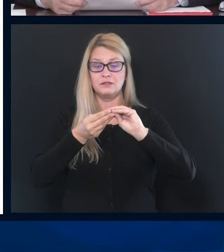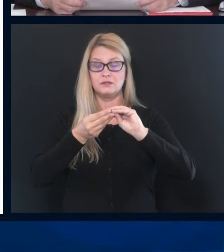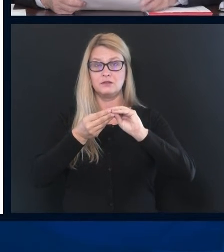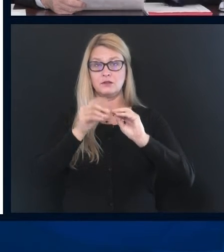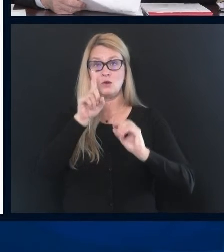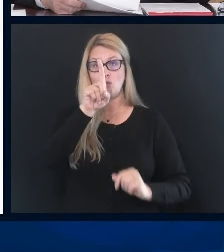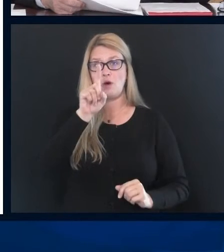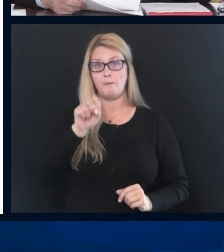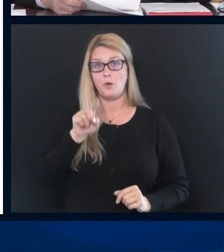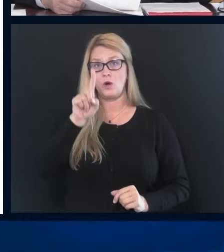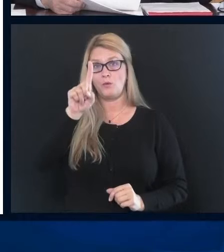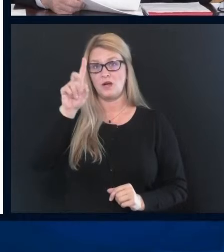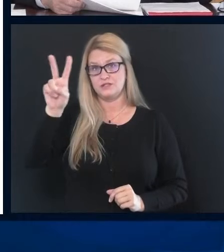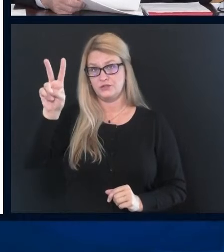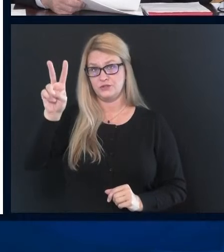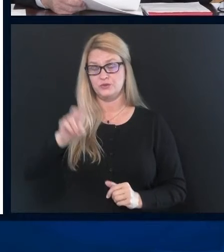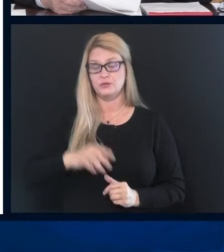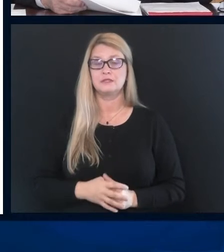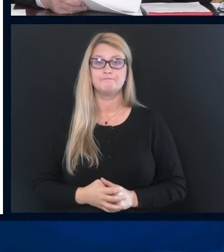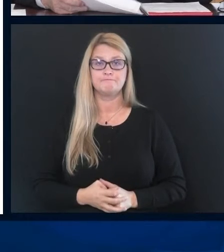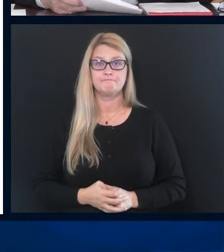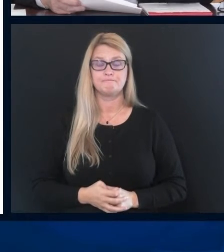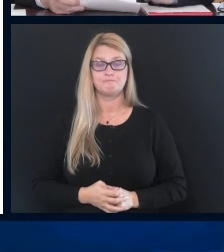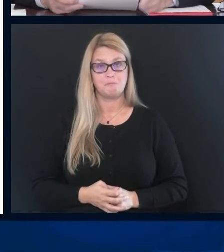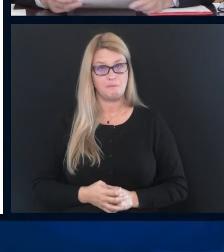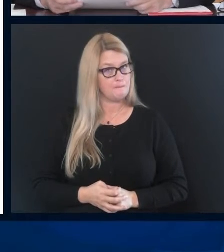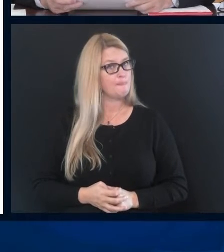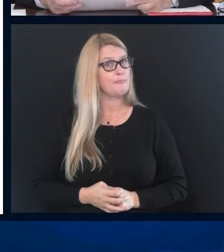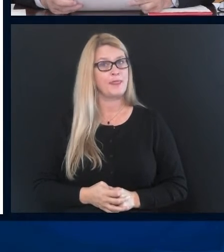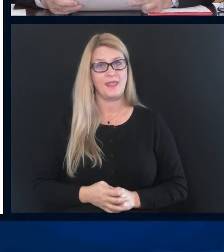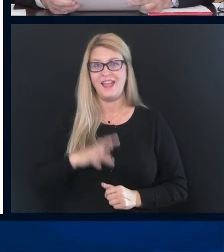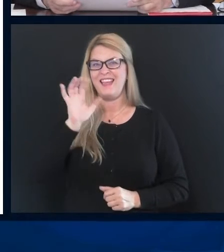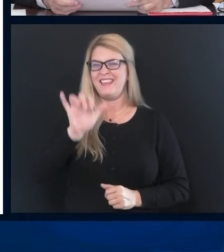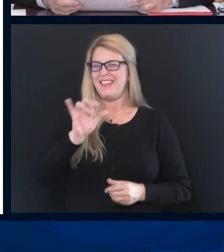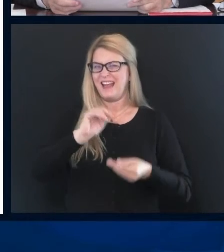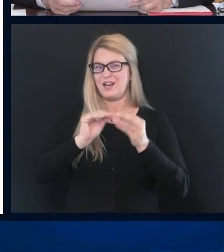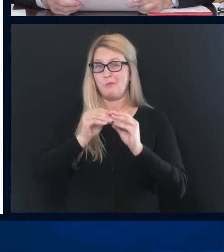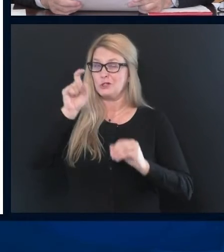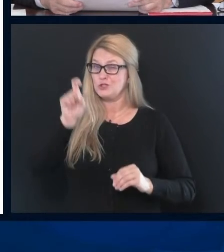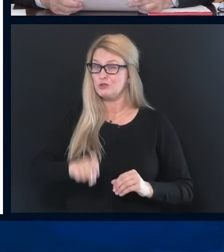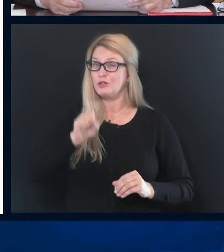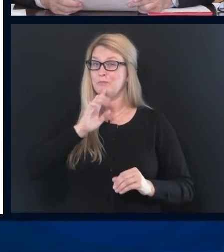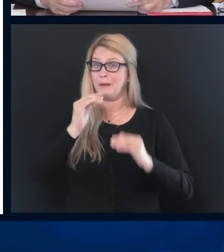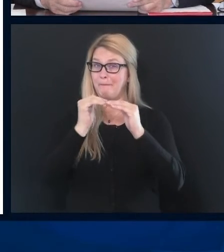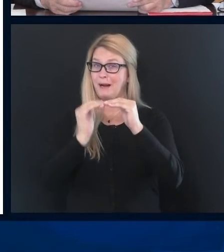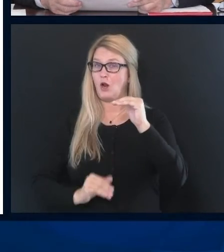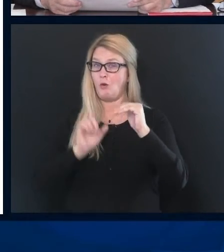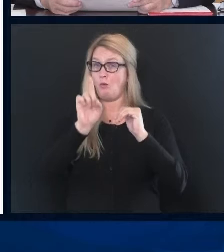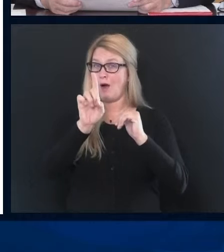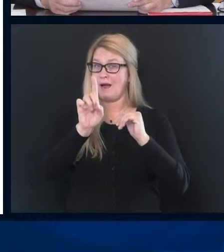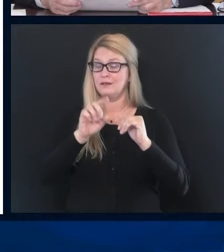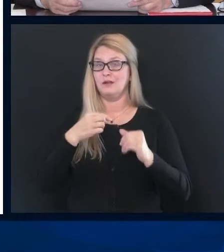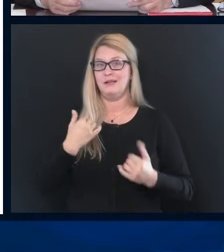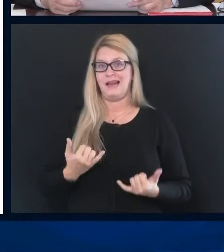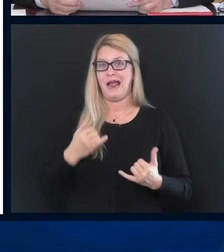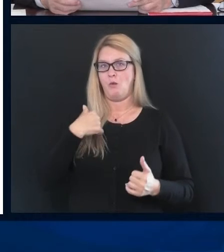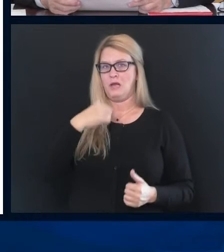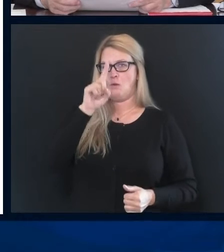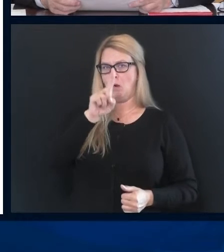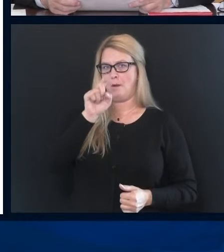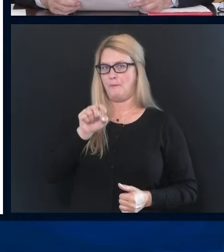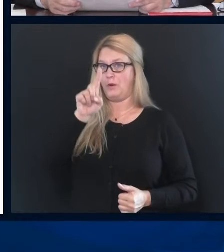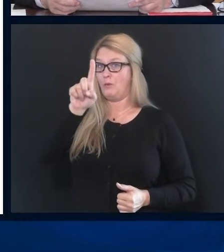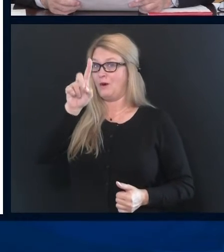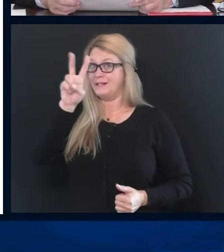is at 1.12. You know that number needs to be below 1. We're at 1.12. We're